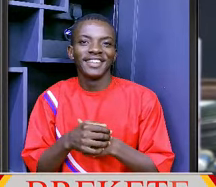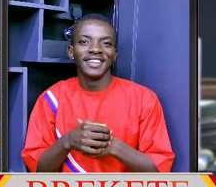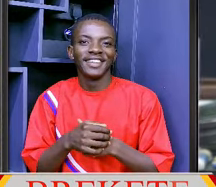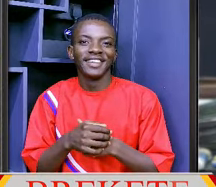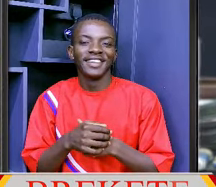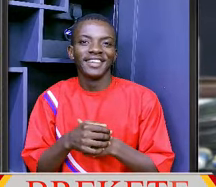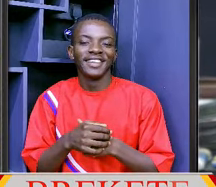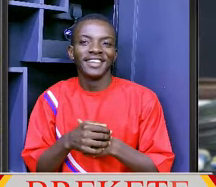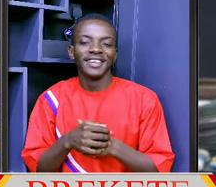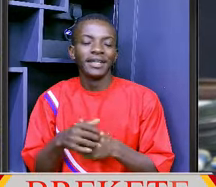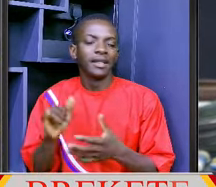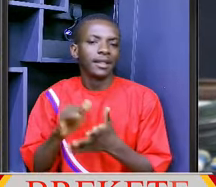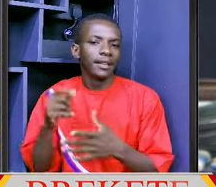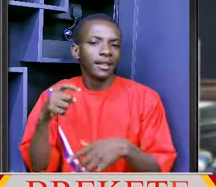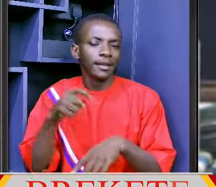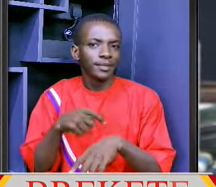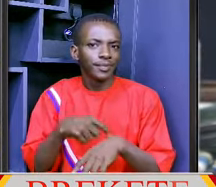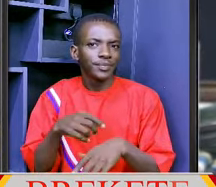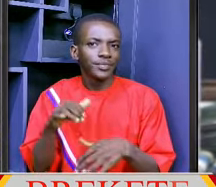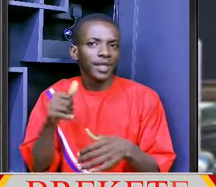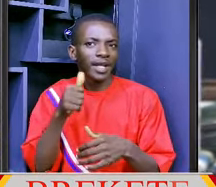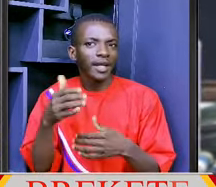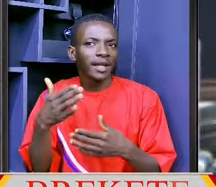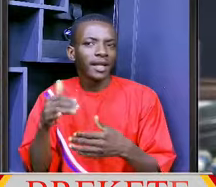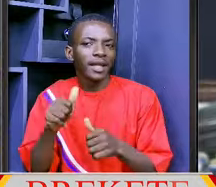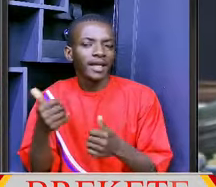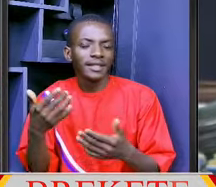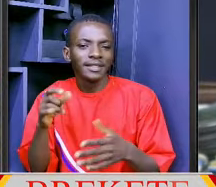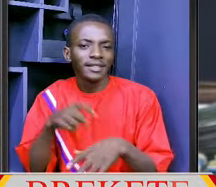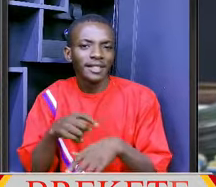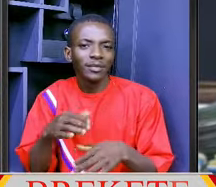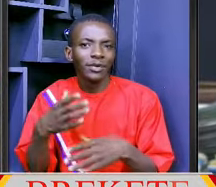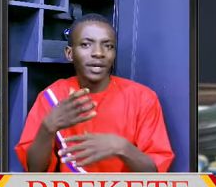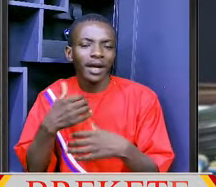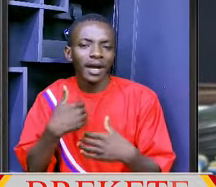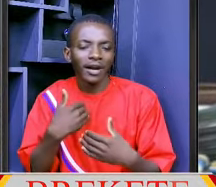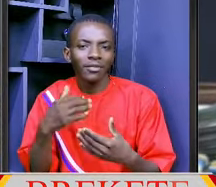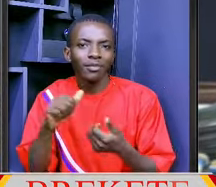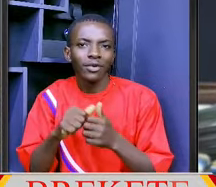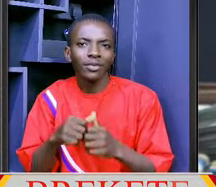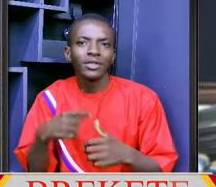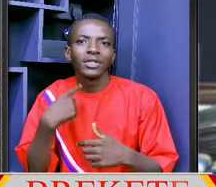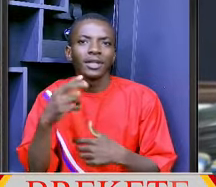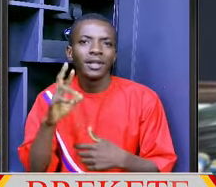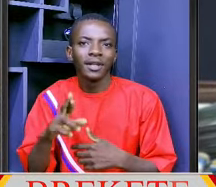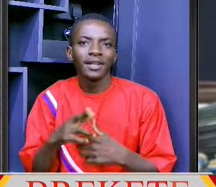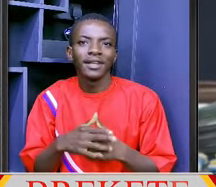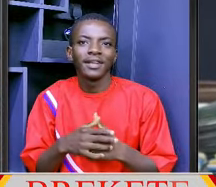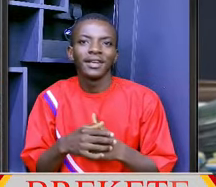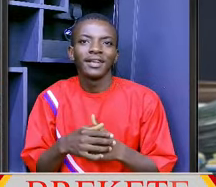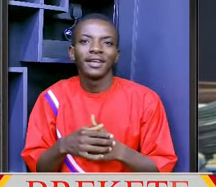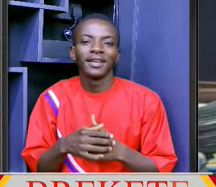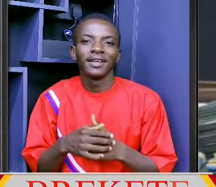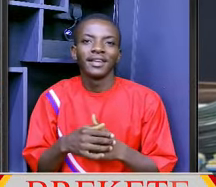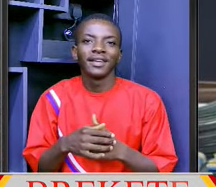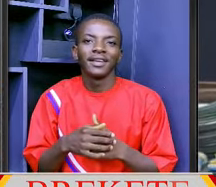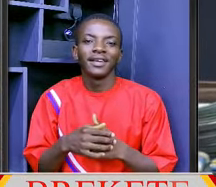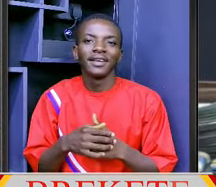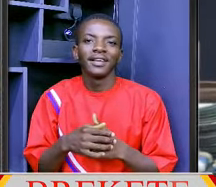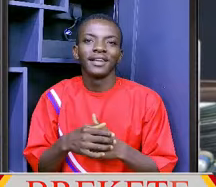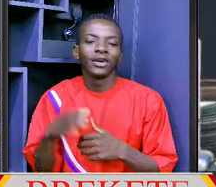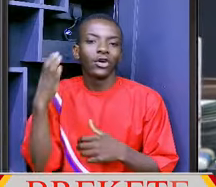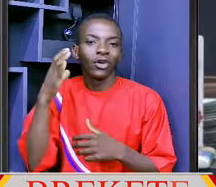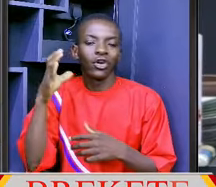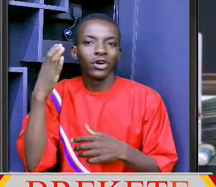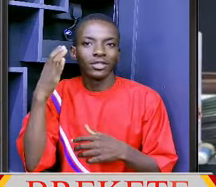I don't even. That girl where you are now, any time where you get problem, you dey tell her. Okay, my cousin.